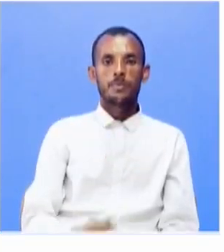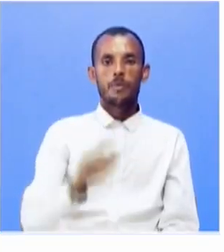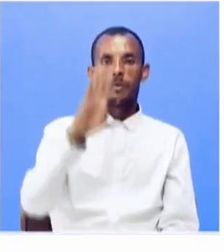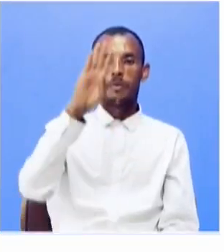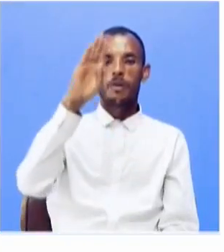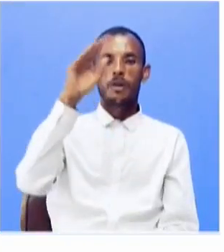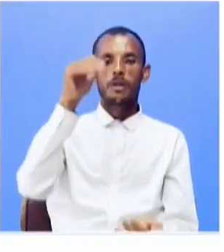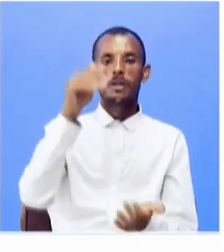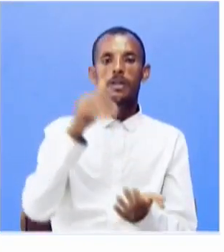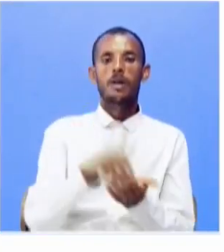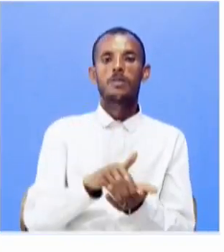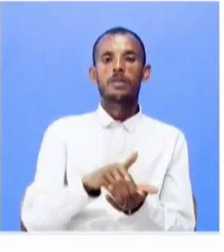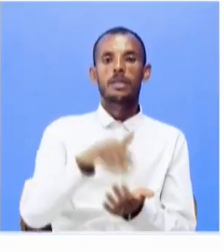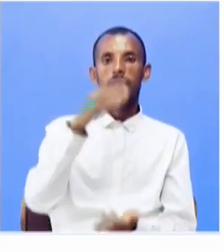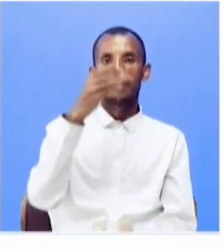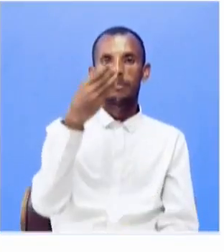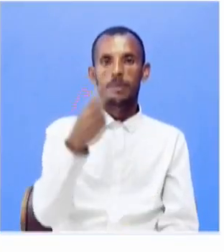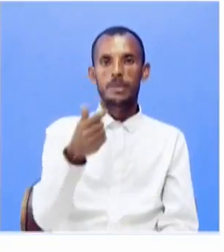40,000 birr.